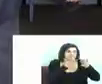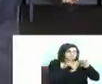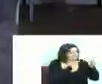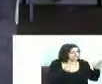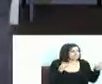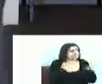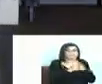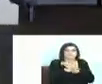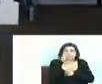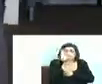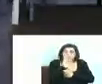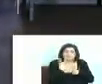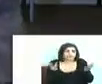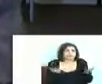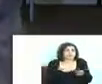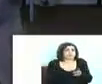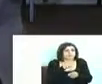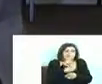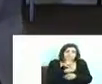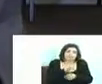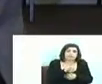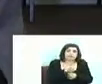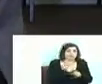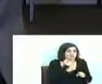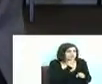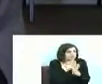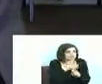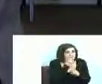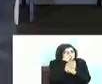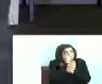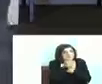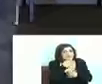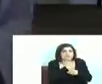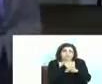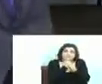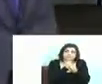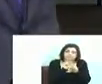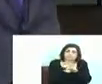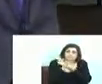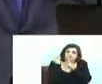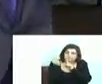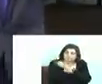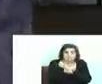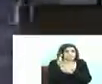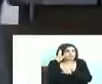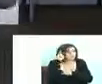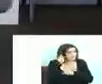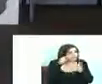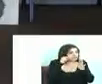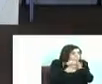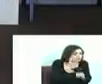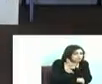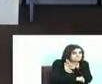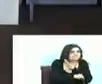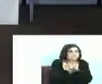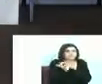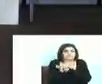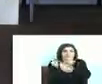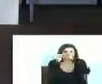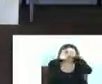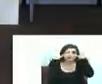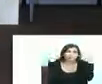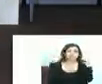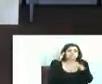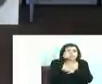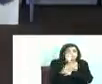say, here I am. We can work in order to create the conditions where we can listen more deeply to that vision that God is putting on